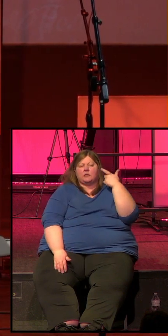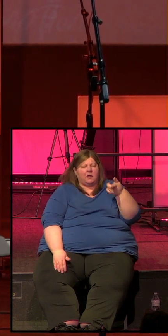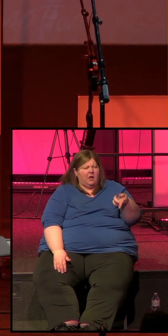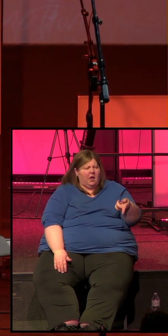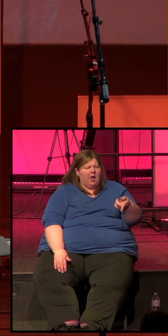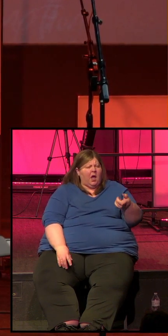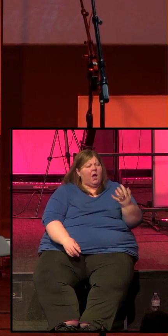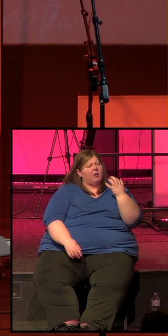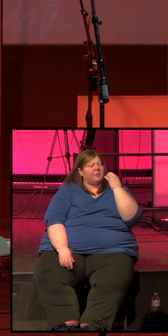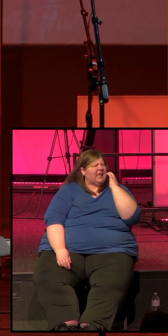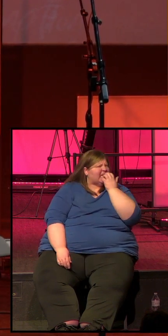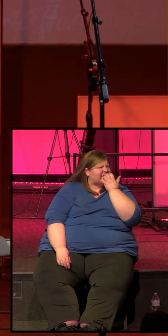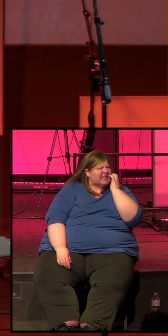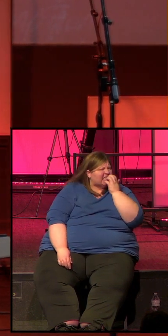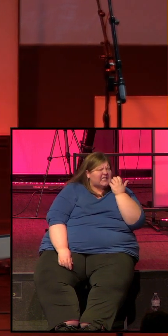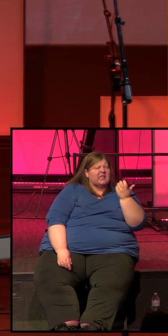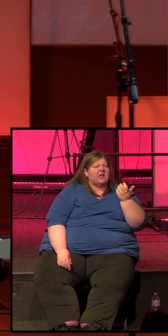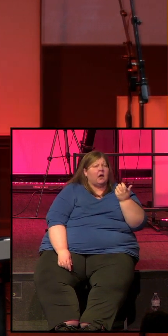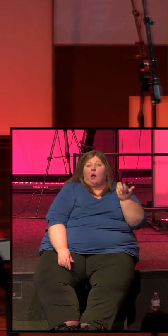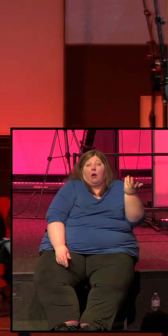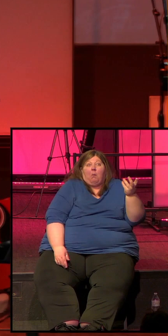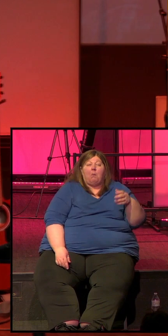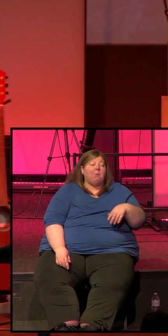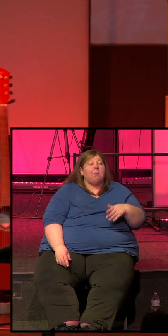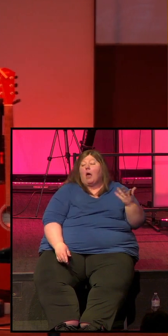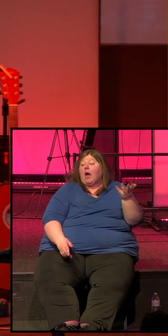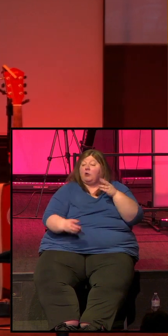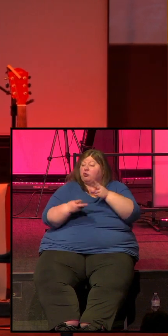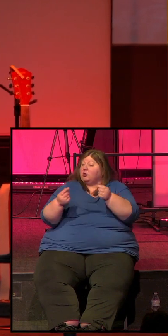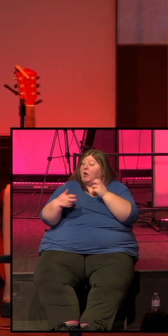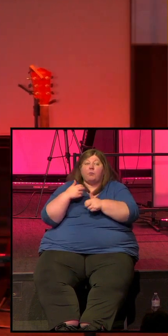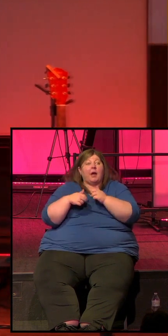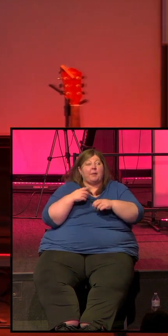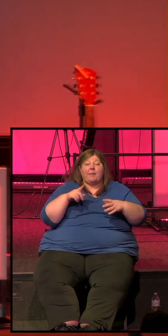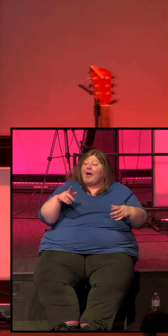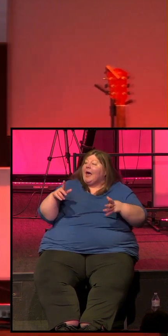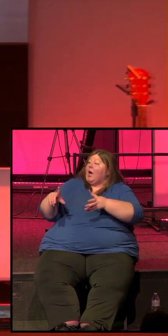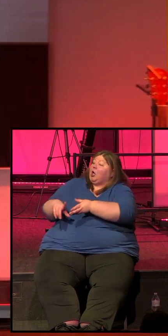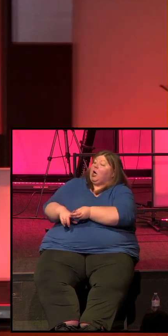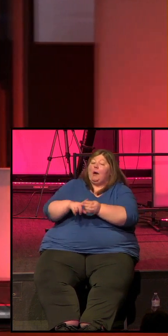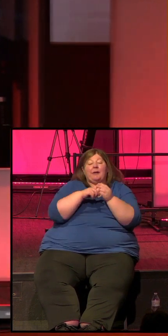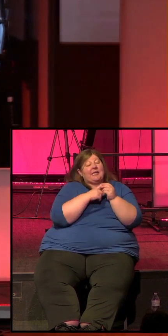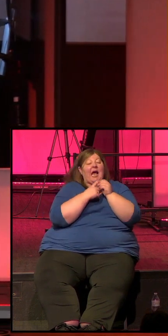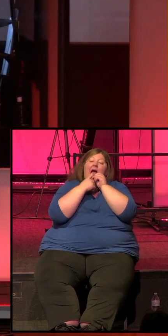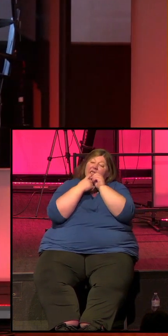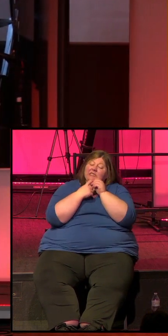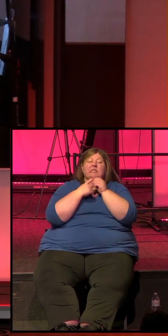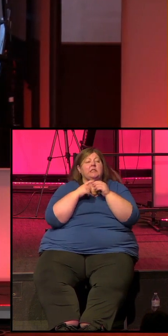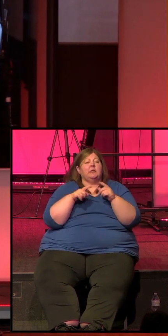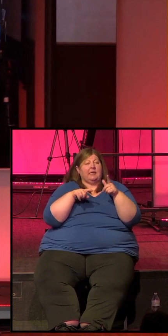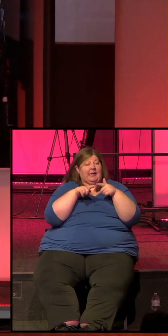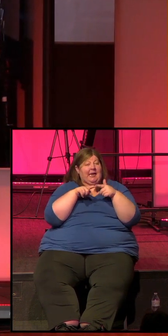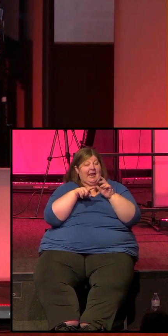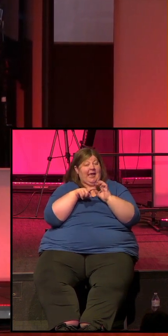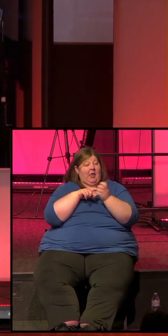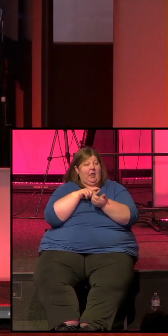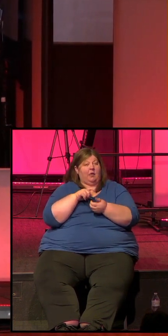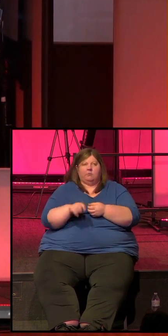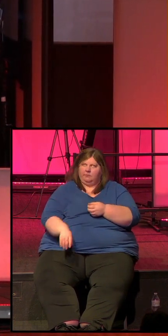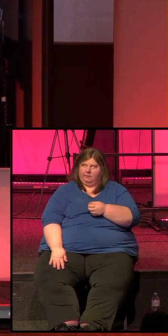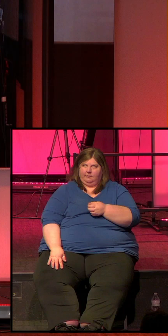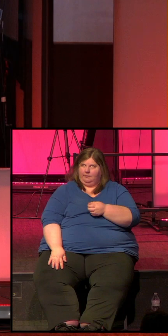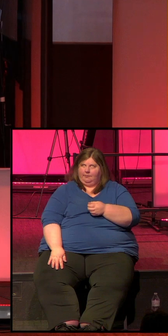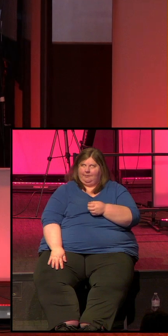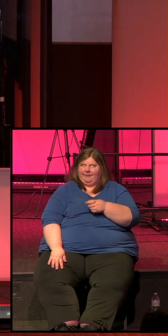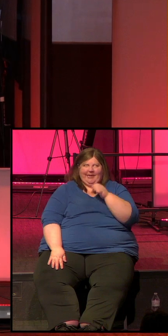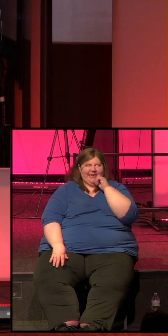bites his nails. So he goes, "I'll just solve it for him. I'll grab his hand and I'll bite his nail off." And that didn't go the